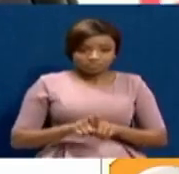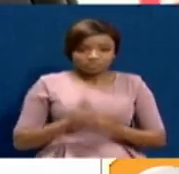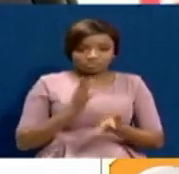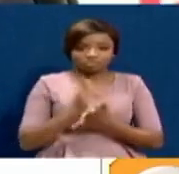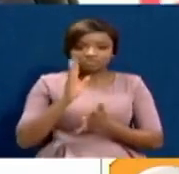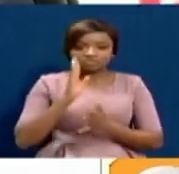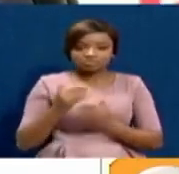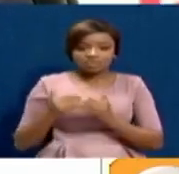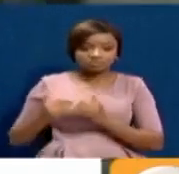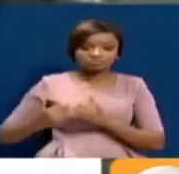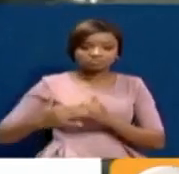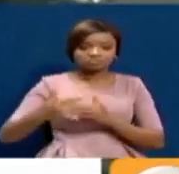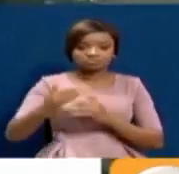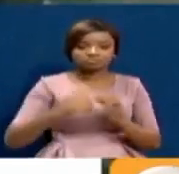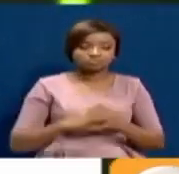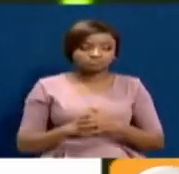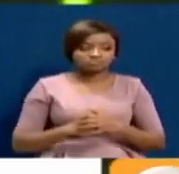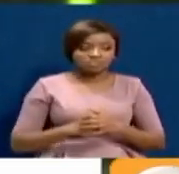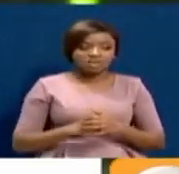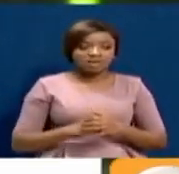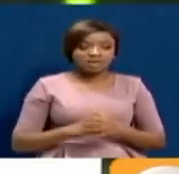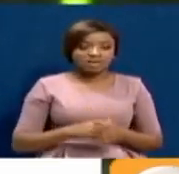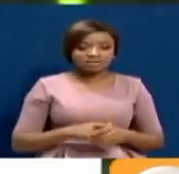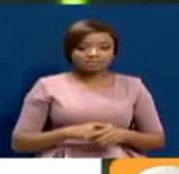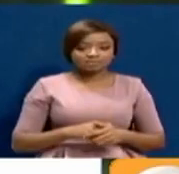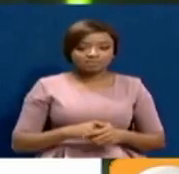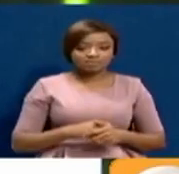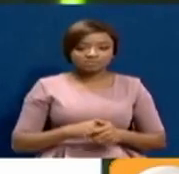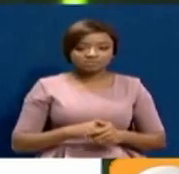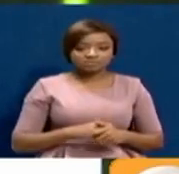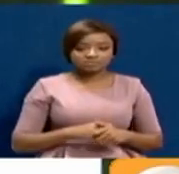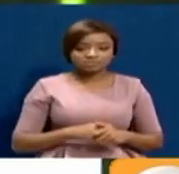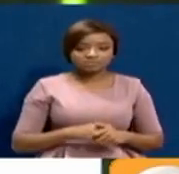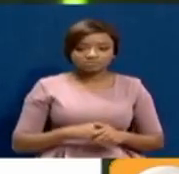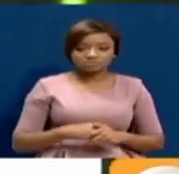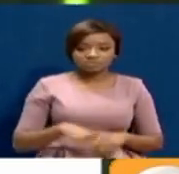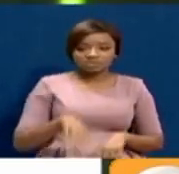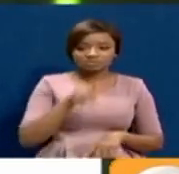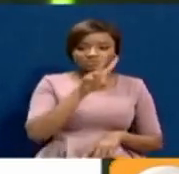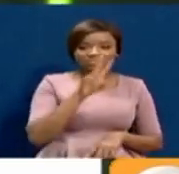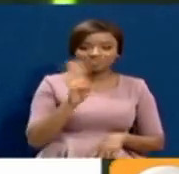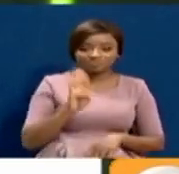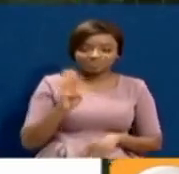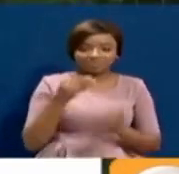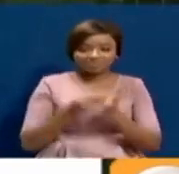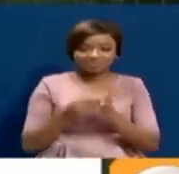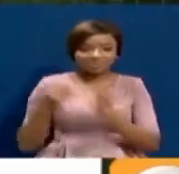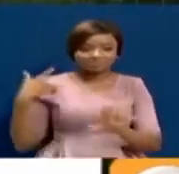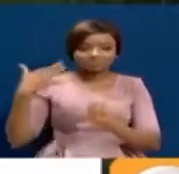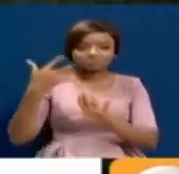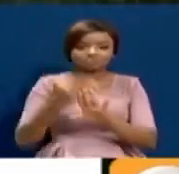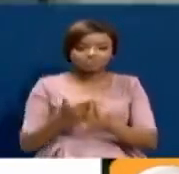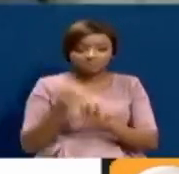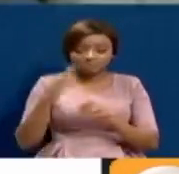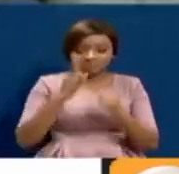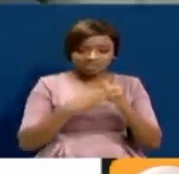is definitely going to strain us. Revenue collection underperformed by 40 billion shillings in the first 2 months of the financial year, July and August,